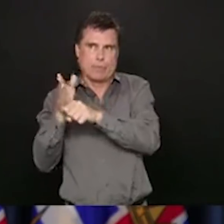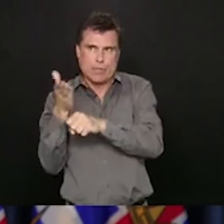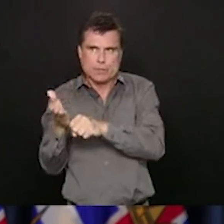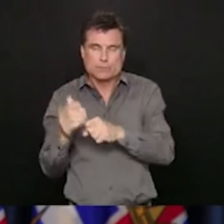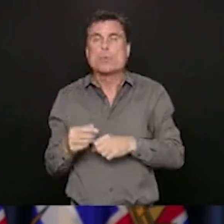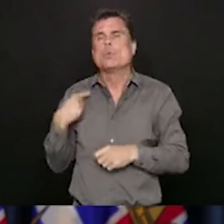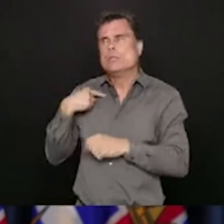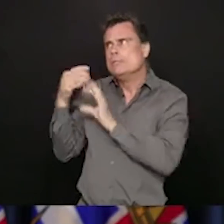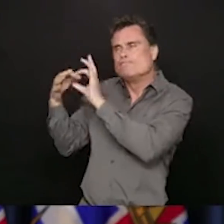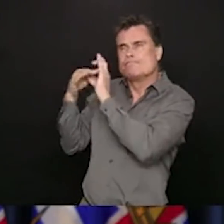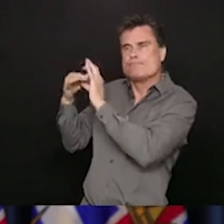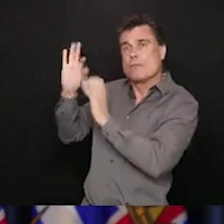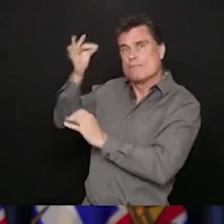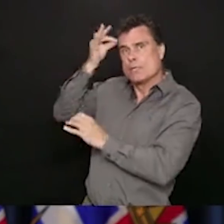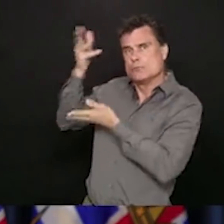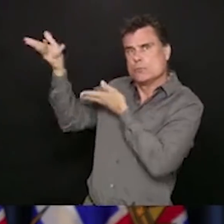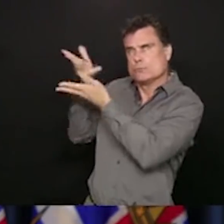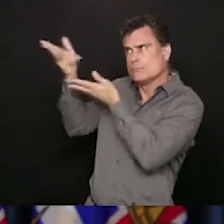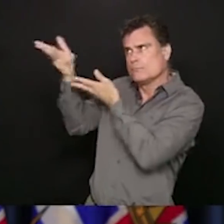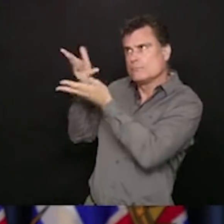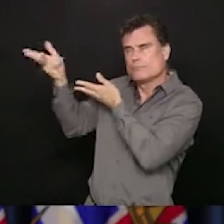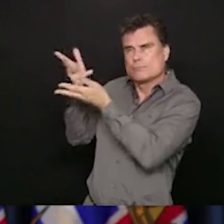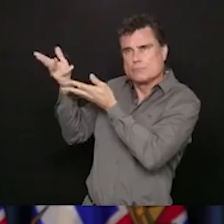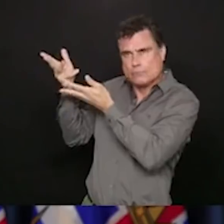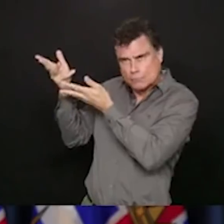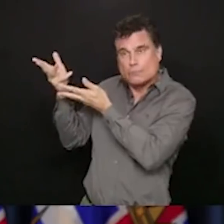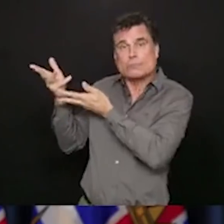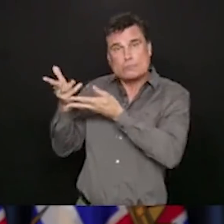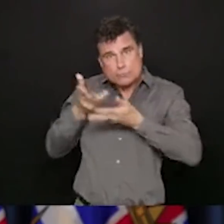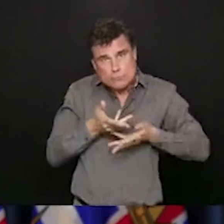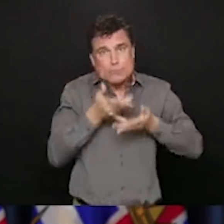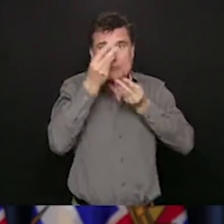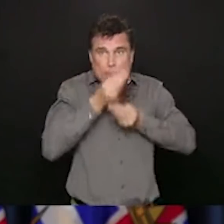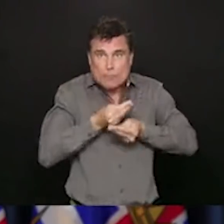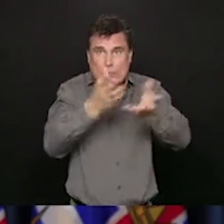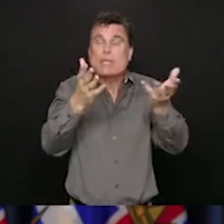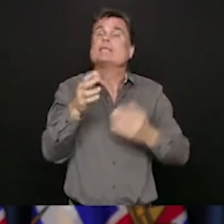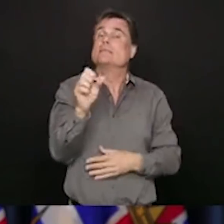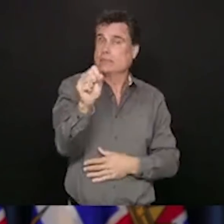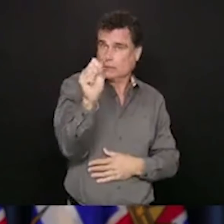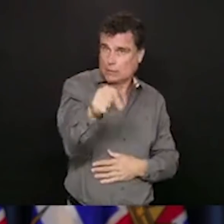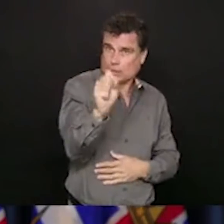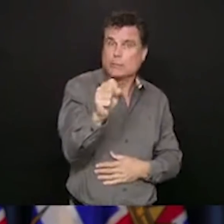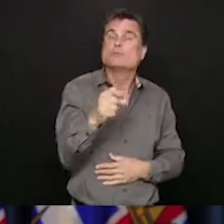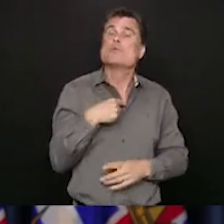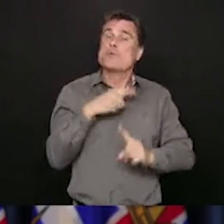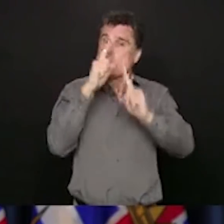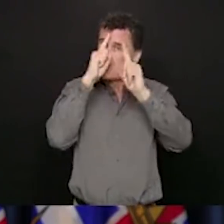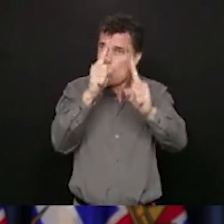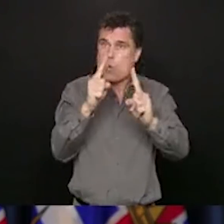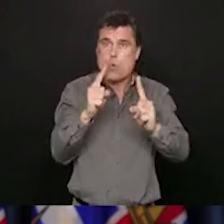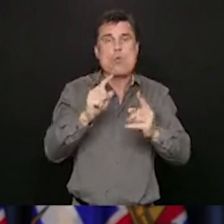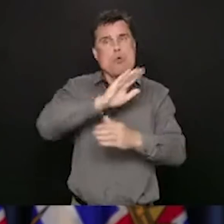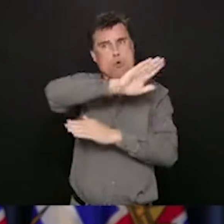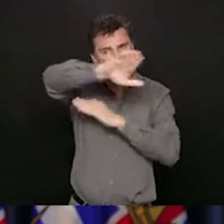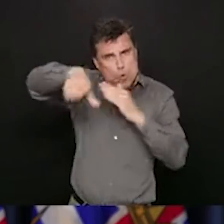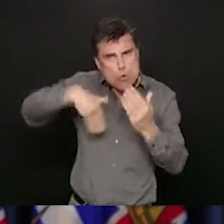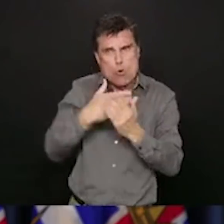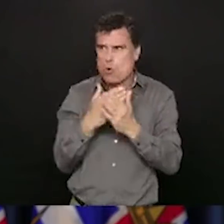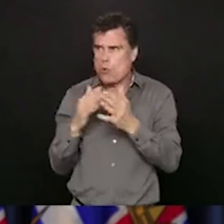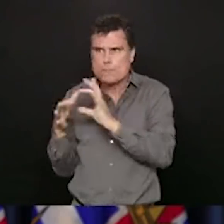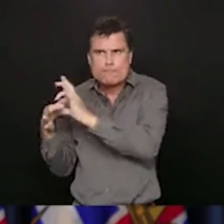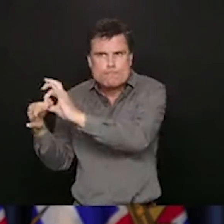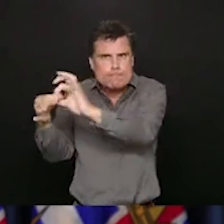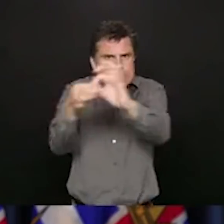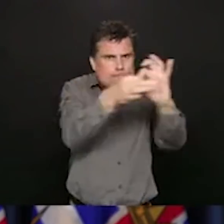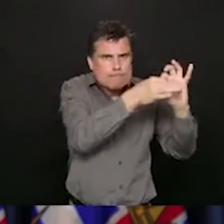assure them that we are doing what we can to make sure that there's cooperation with everyone concerned to protect our food supply. But it's